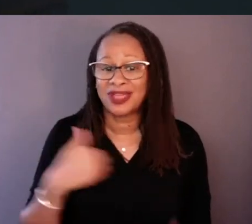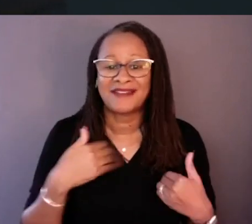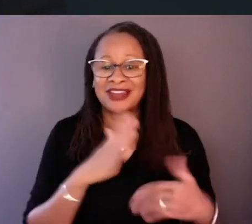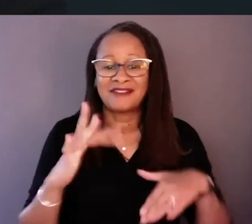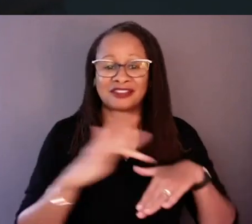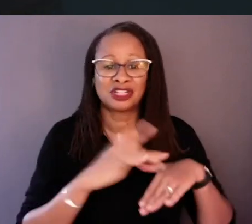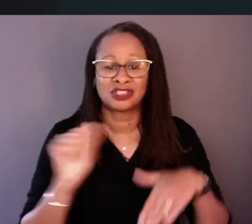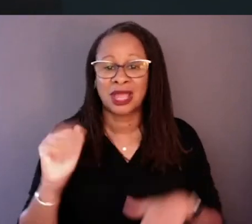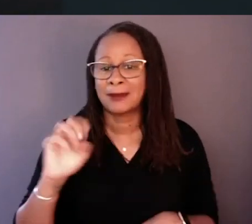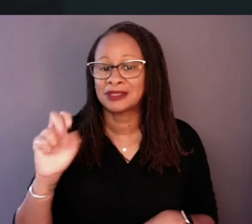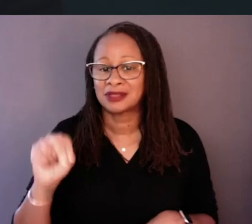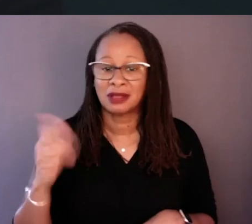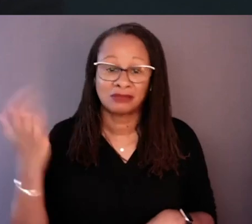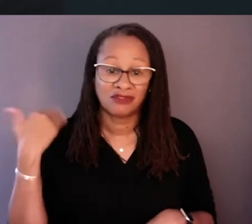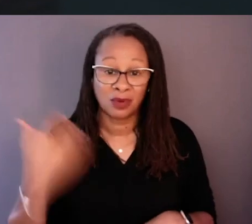So